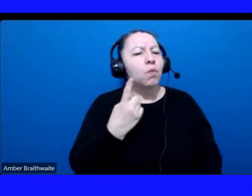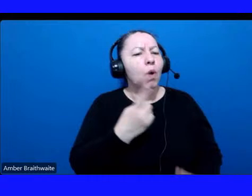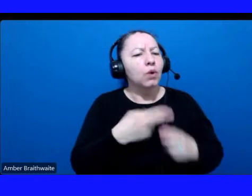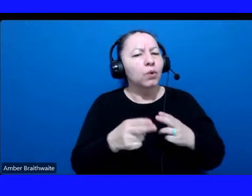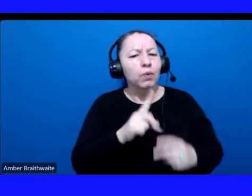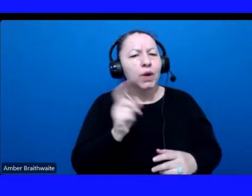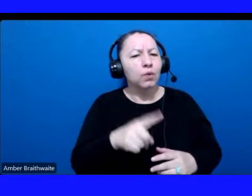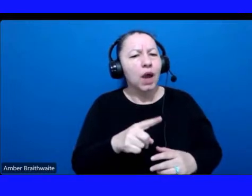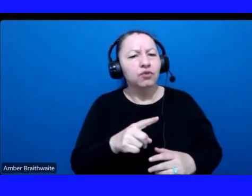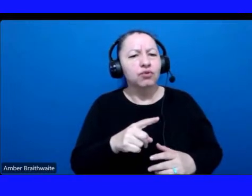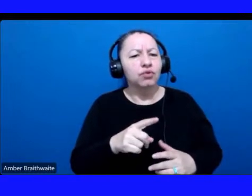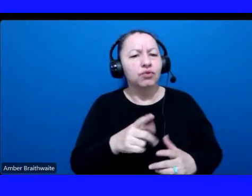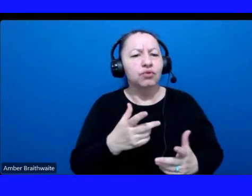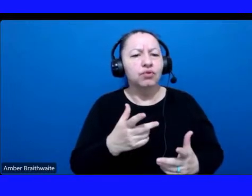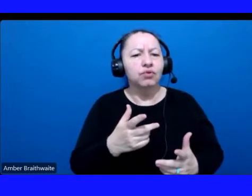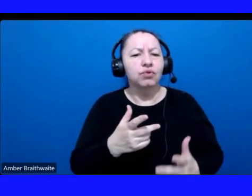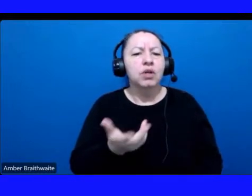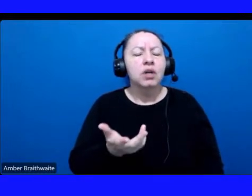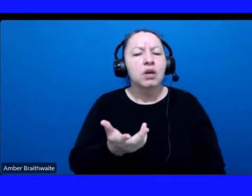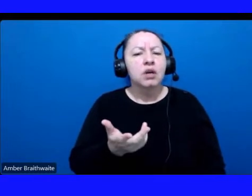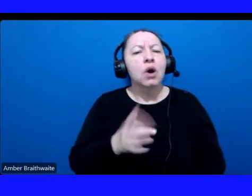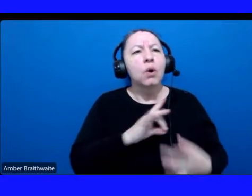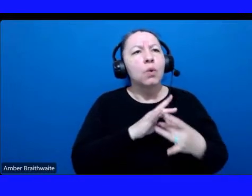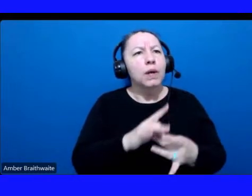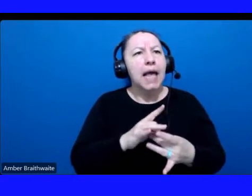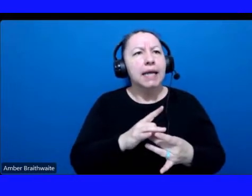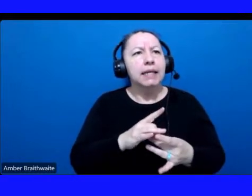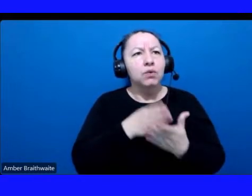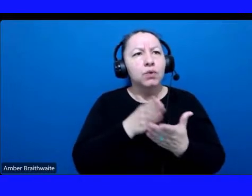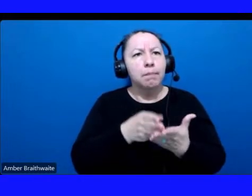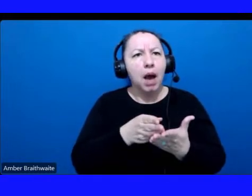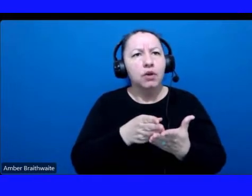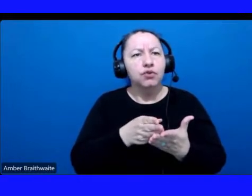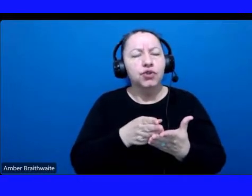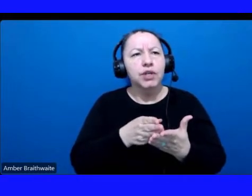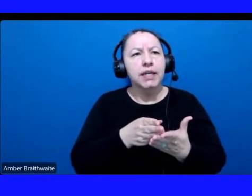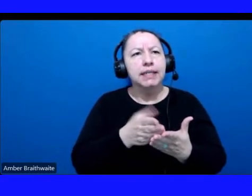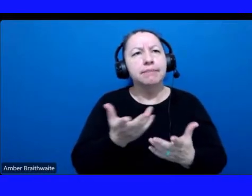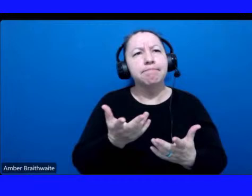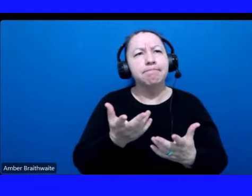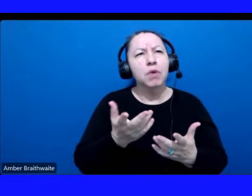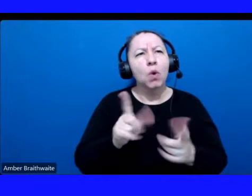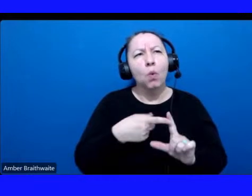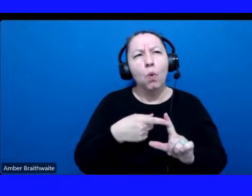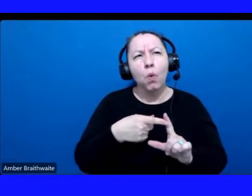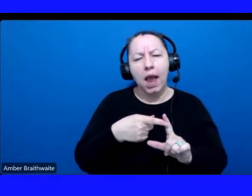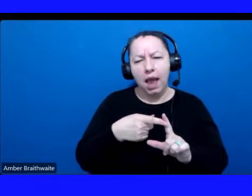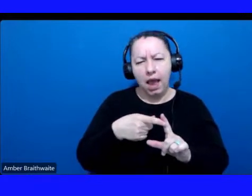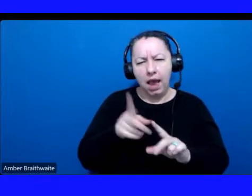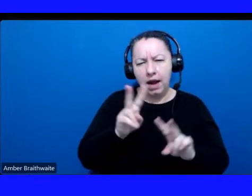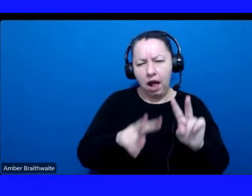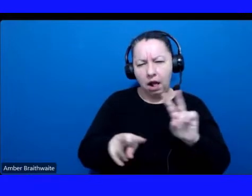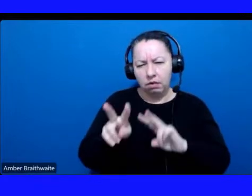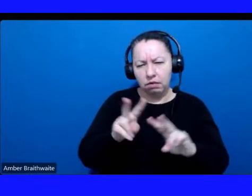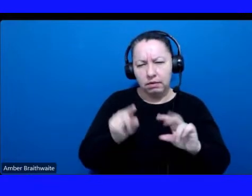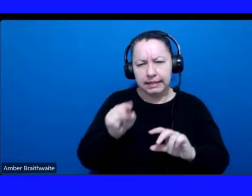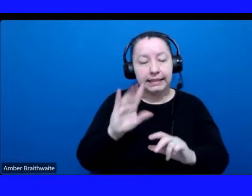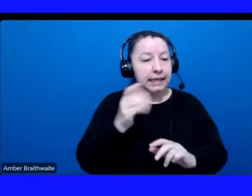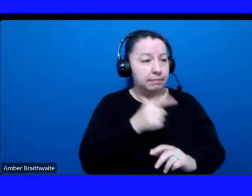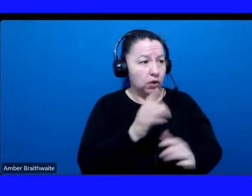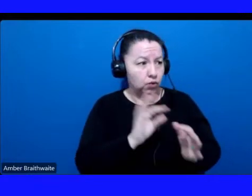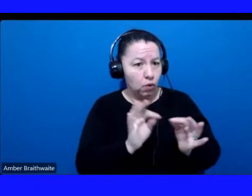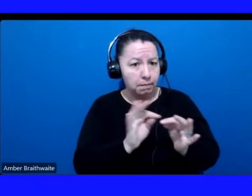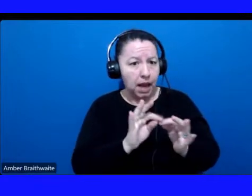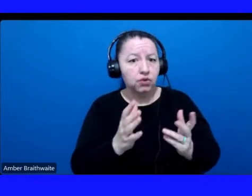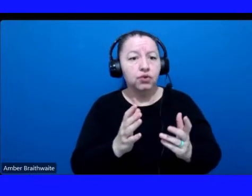to be expanding those services to broaden beyond the seriously mental ill. So do we think this budget